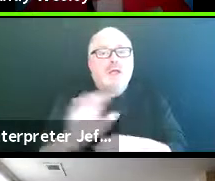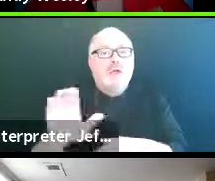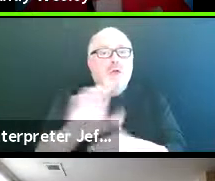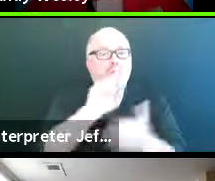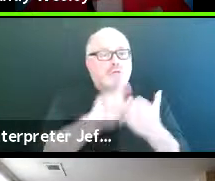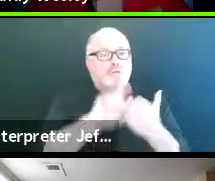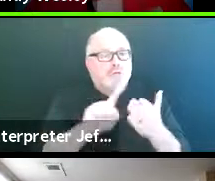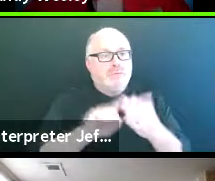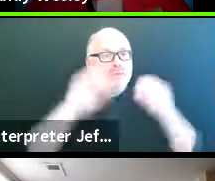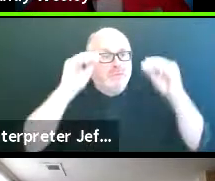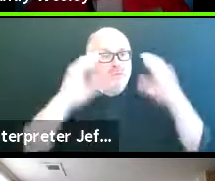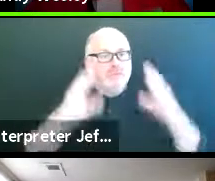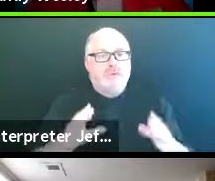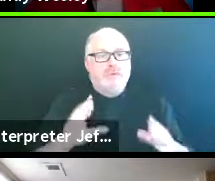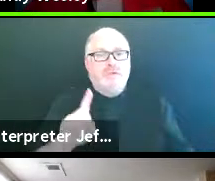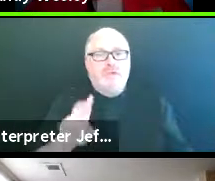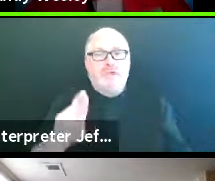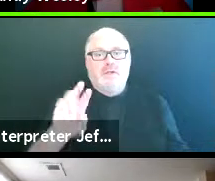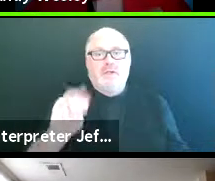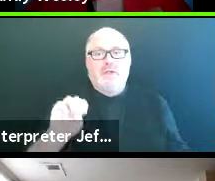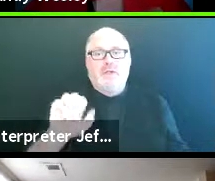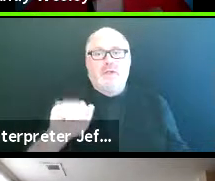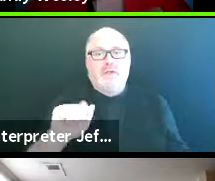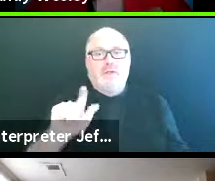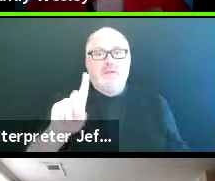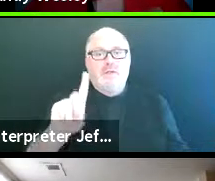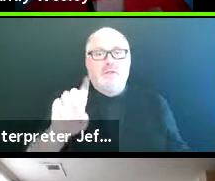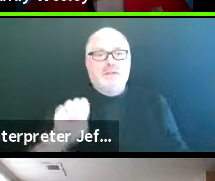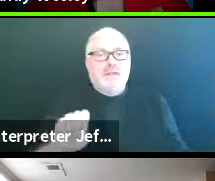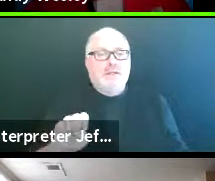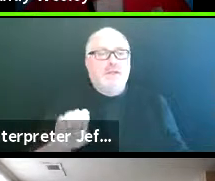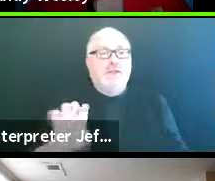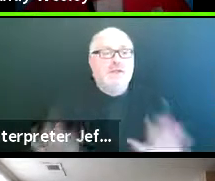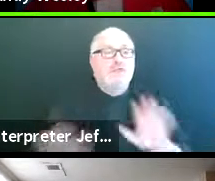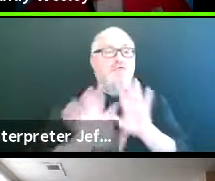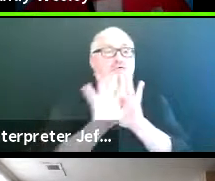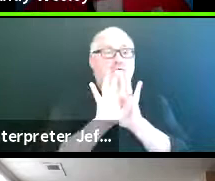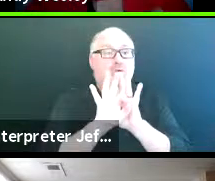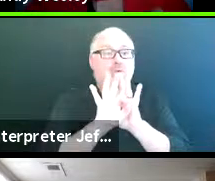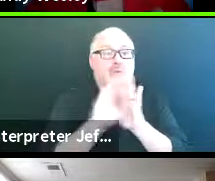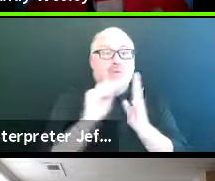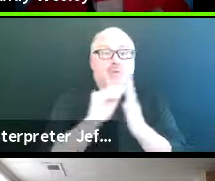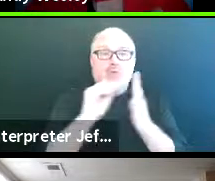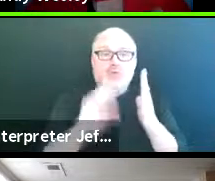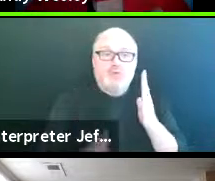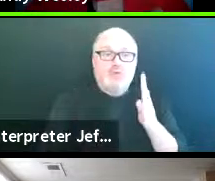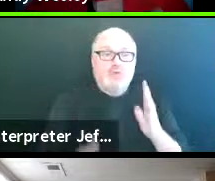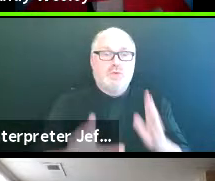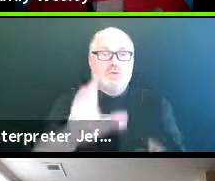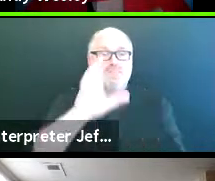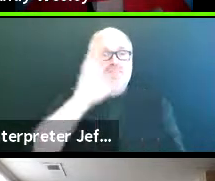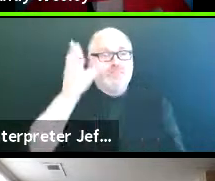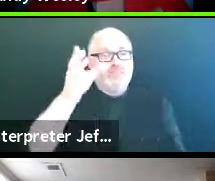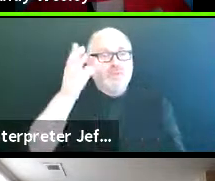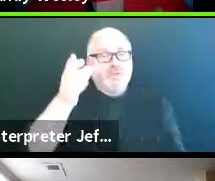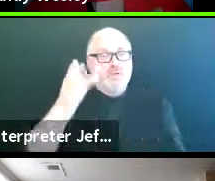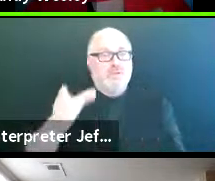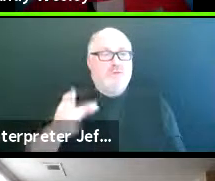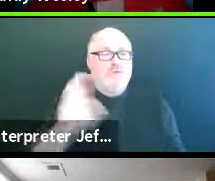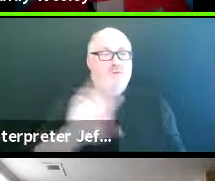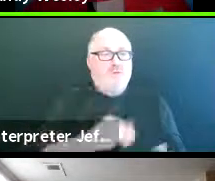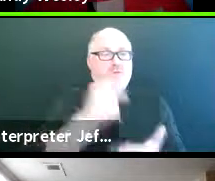research professor, Dr. Maldi. Jenna has been chosen to be our student speaker for